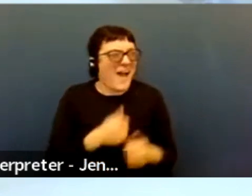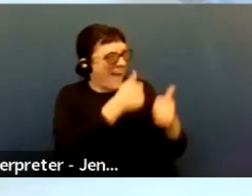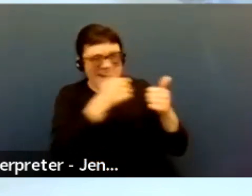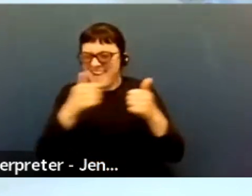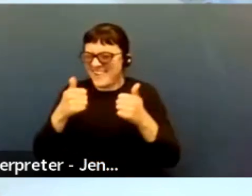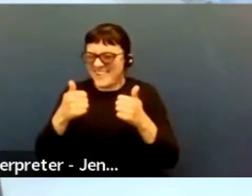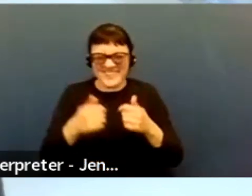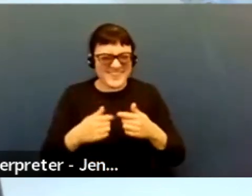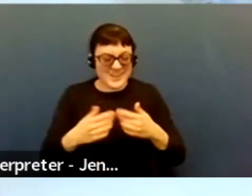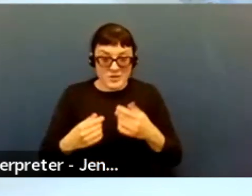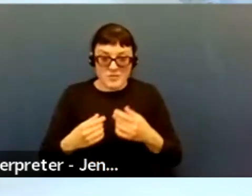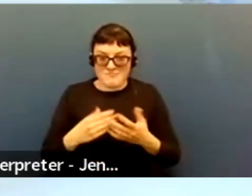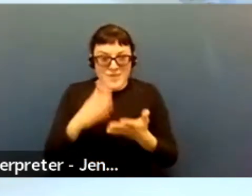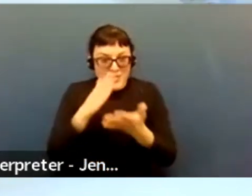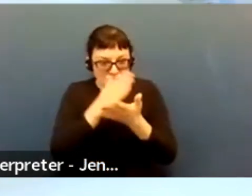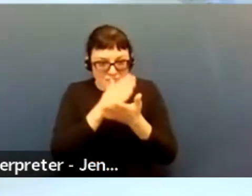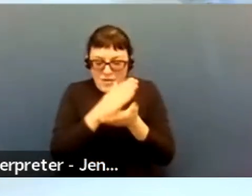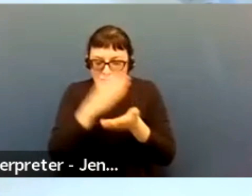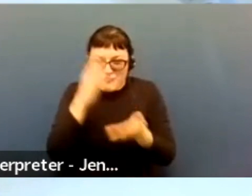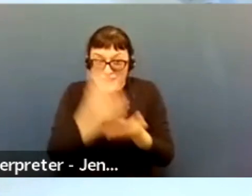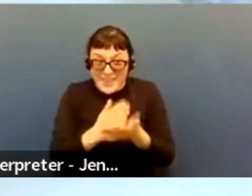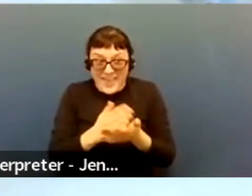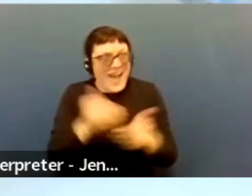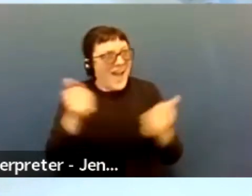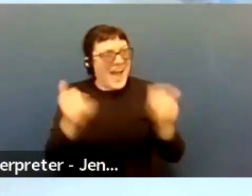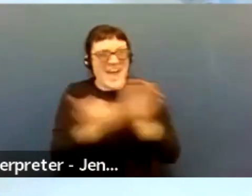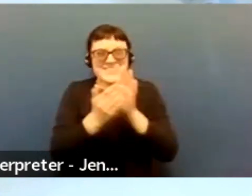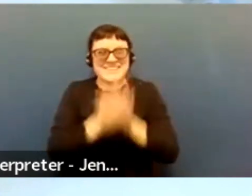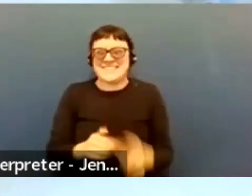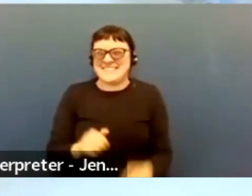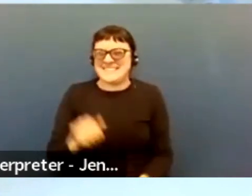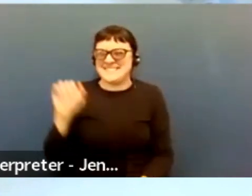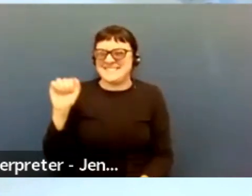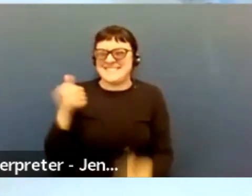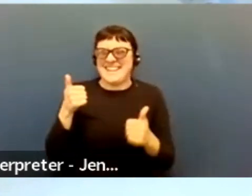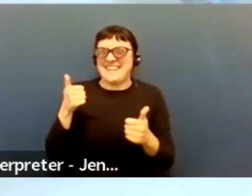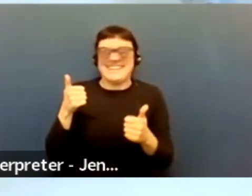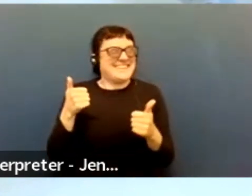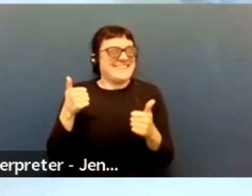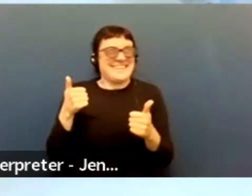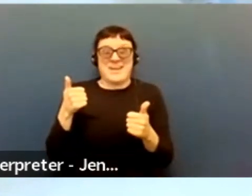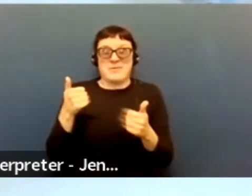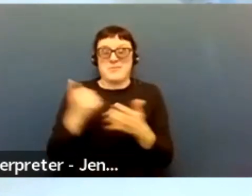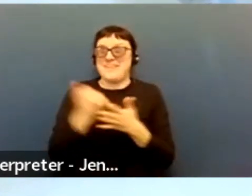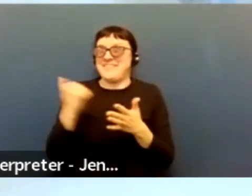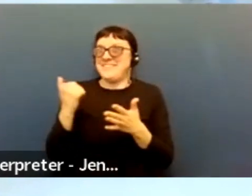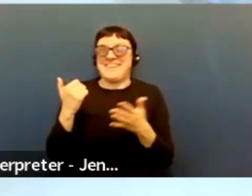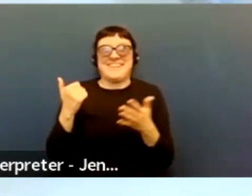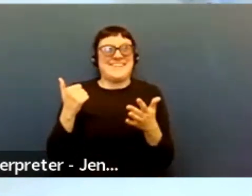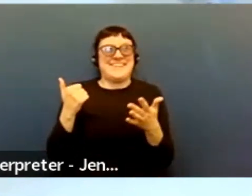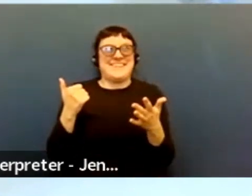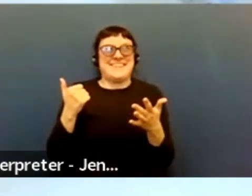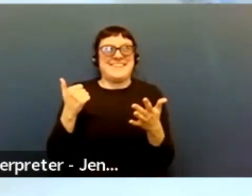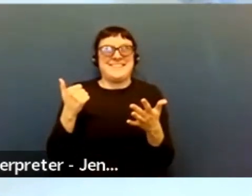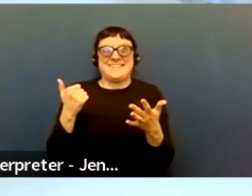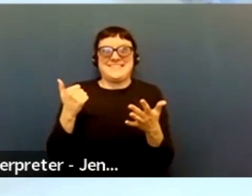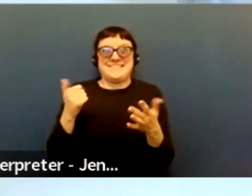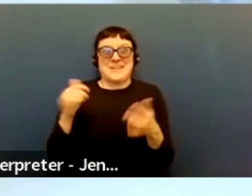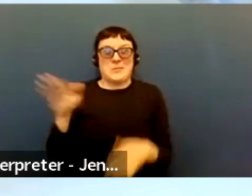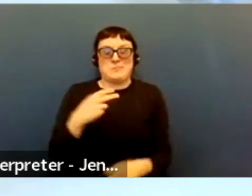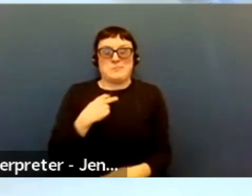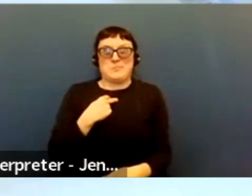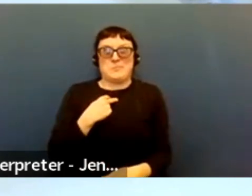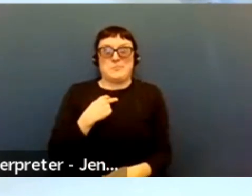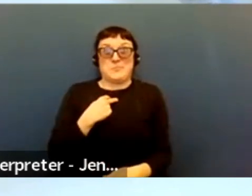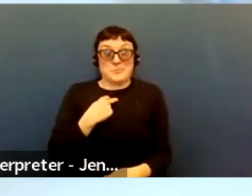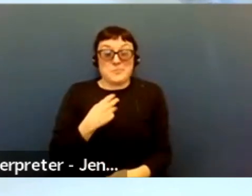they can all be pretending to be happy. There can be a lot of fixed smiles at the end. Great. Oh,